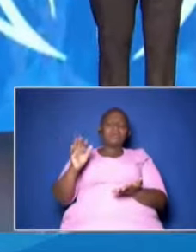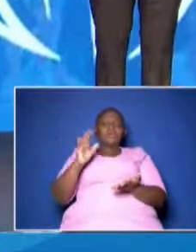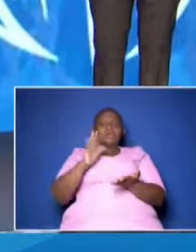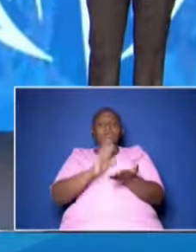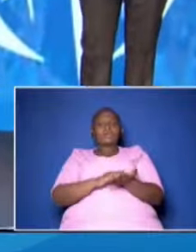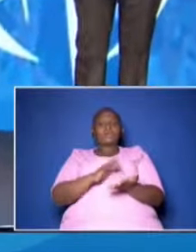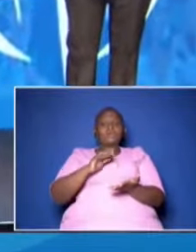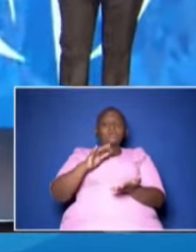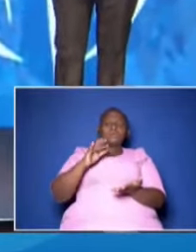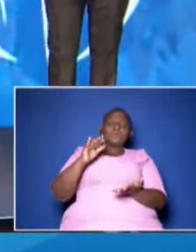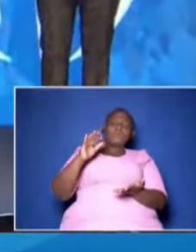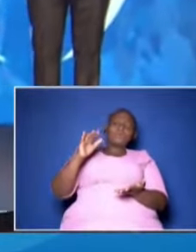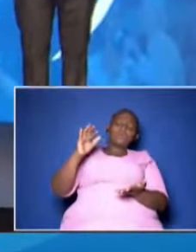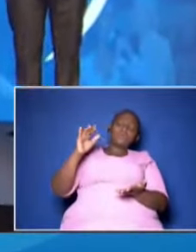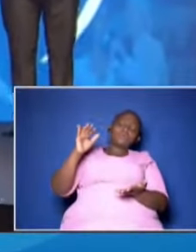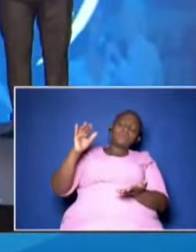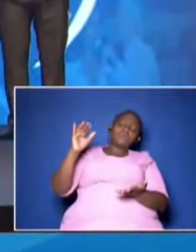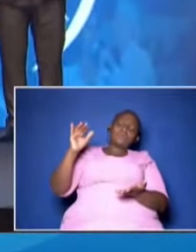glory